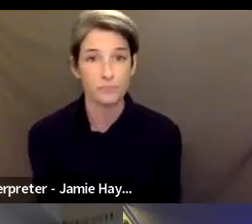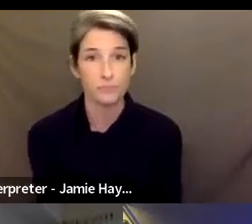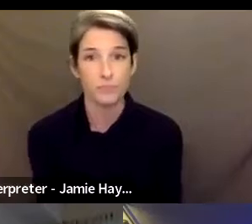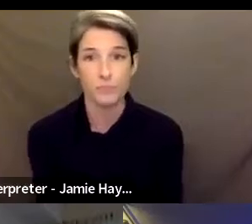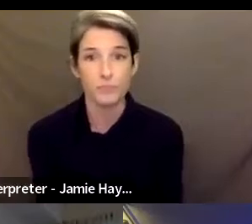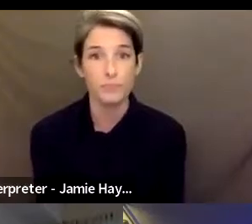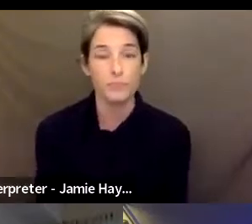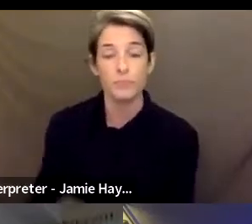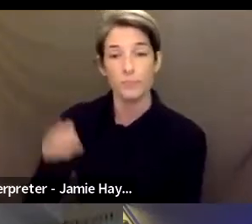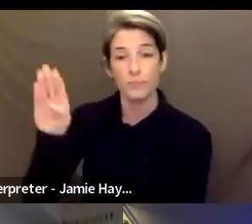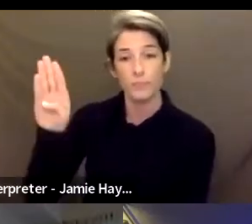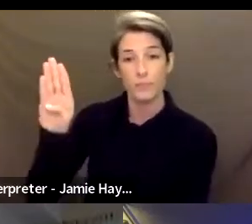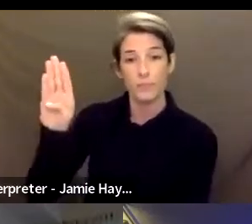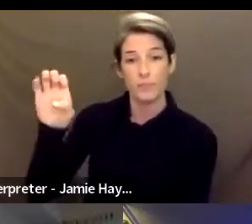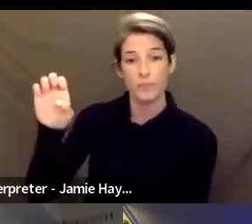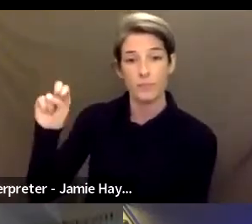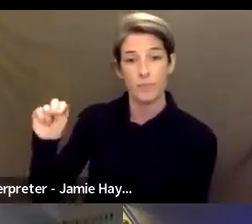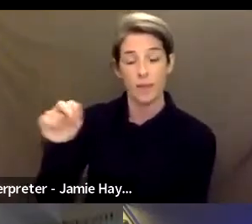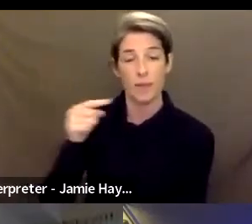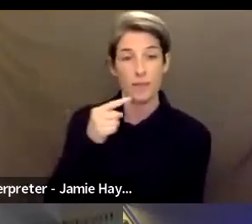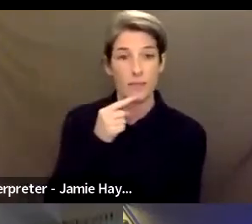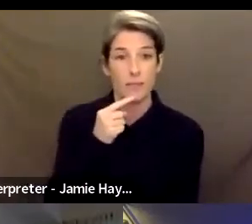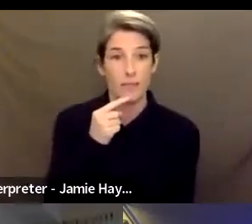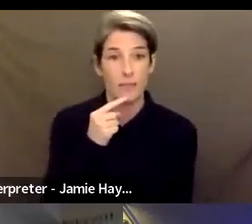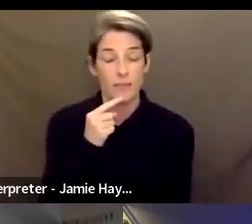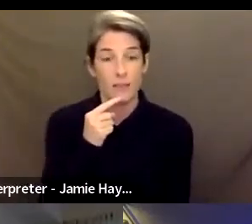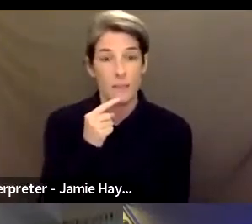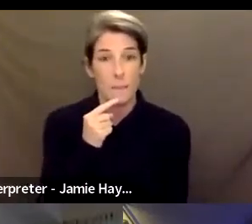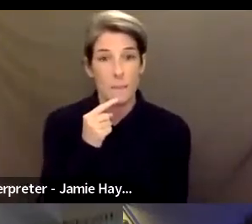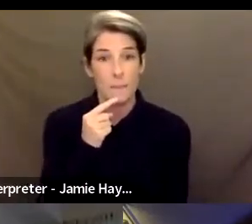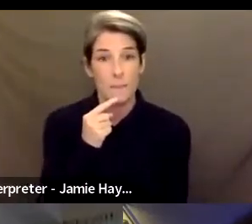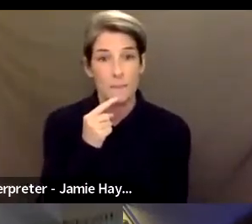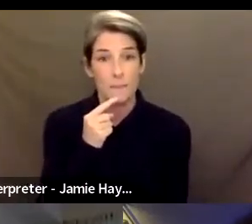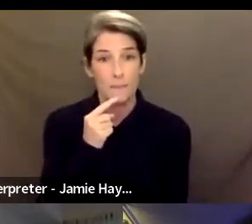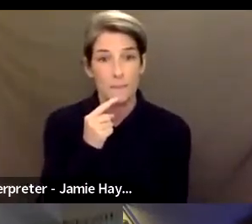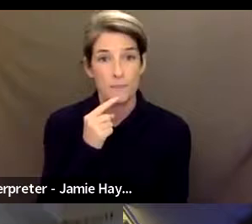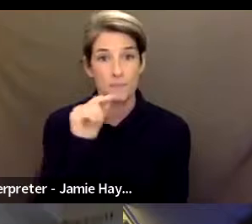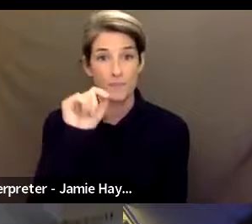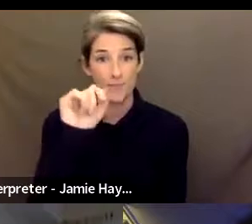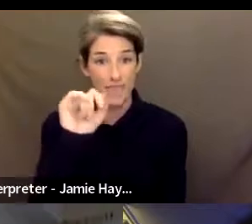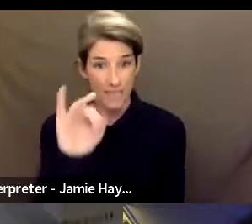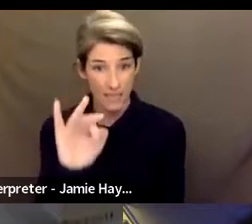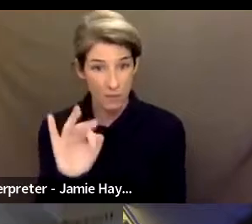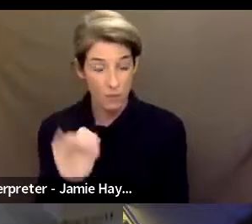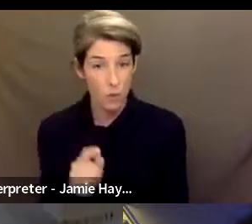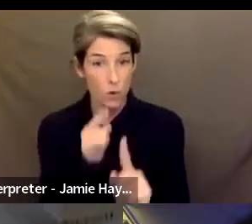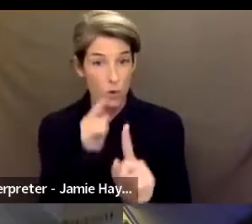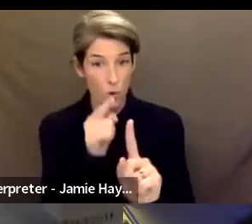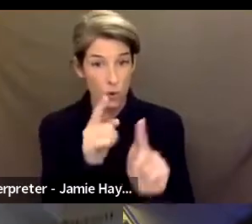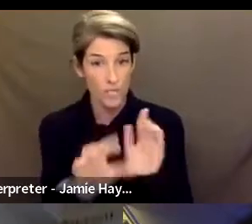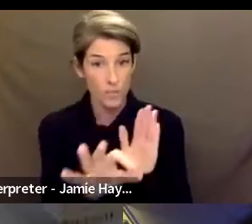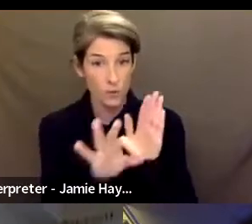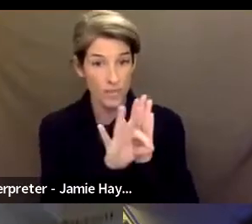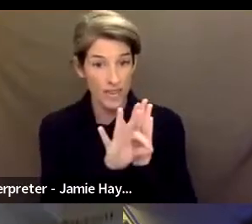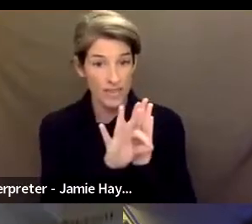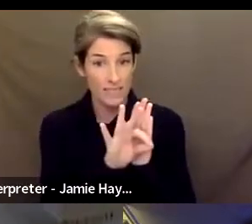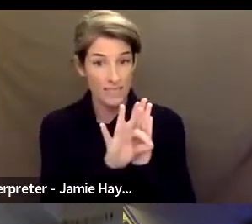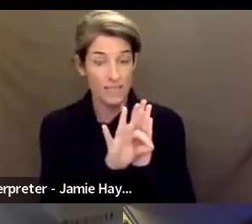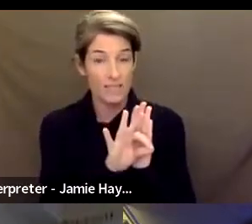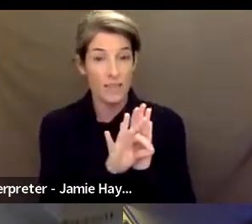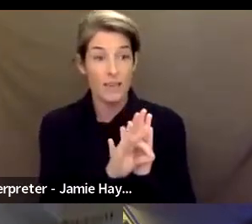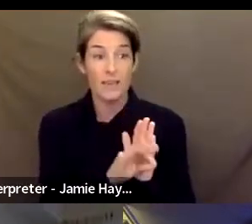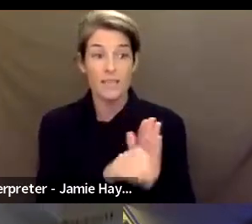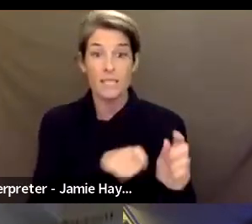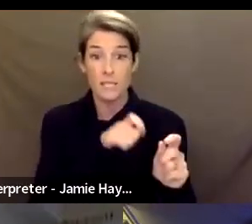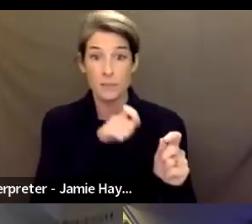And also, if you're looking to cast a specific population that has traditionally been